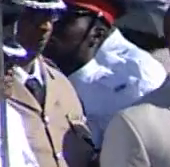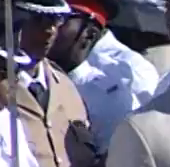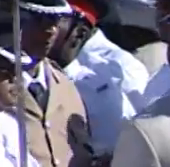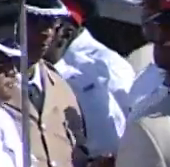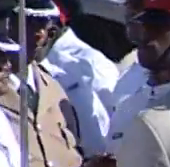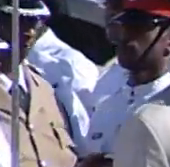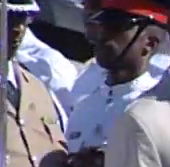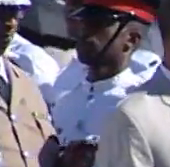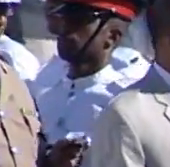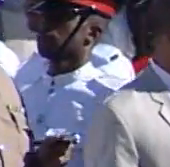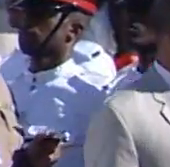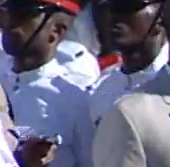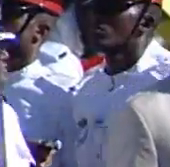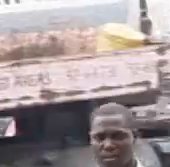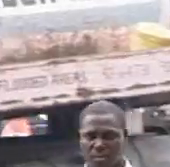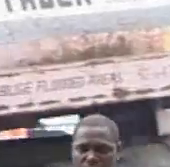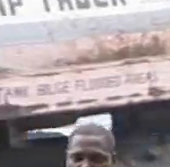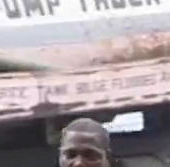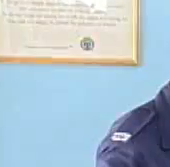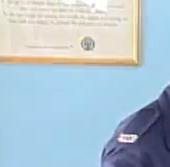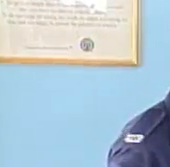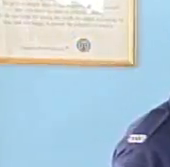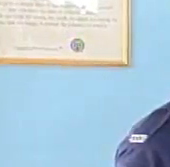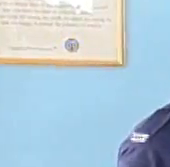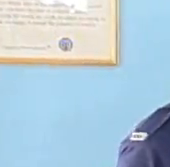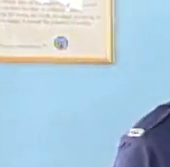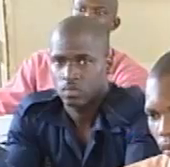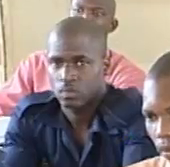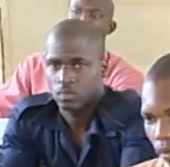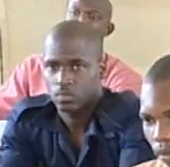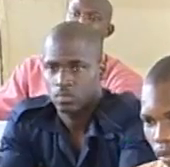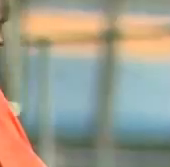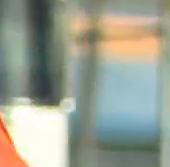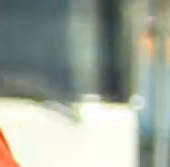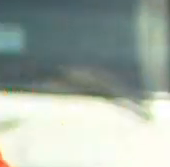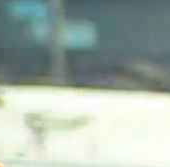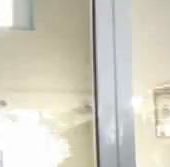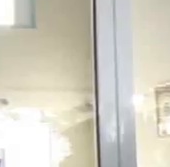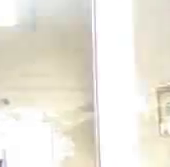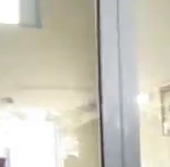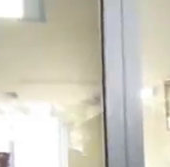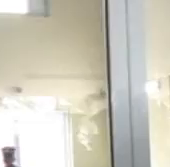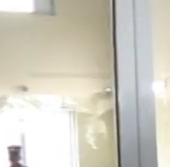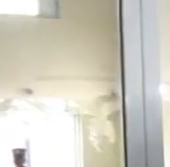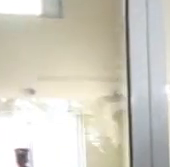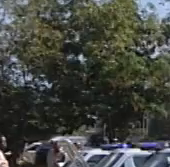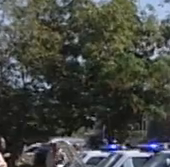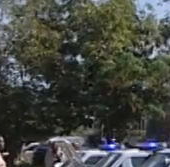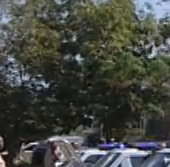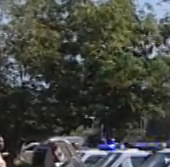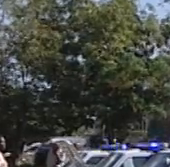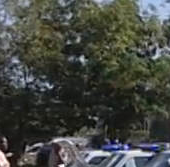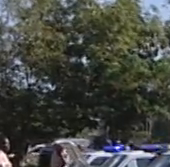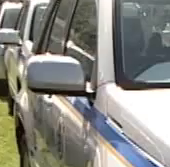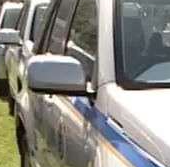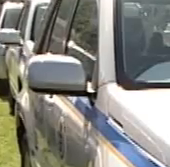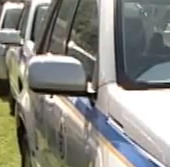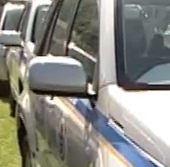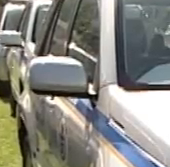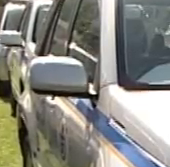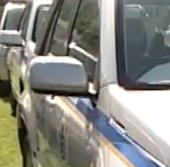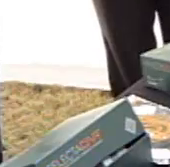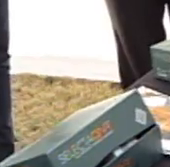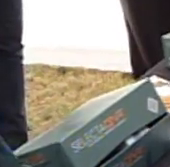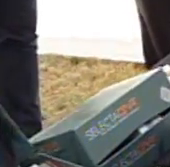the long-contemplated merger of the JCF and ISCF is being implemented. Significant capital investment will be made to upgrade